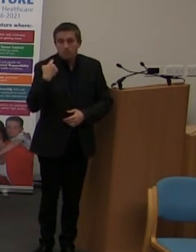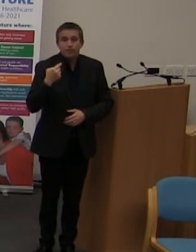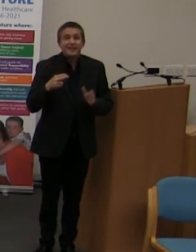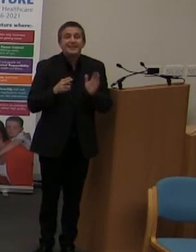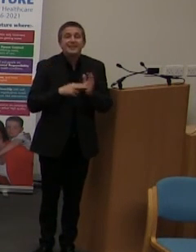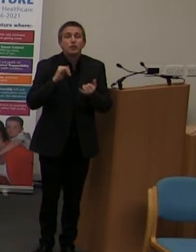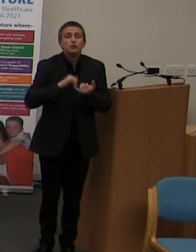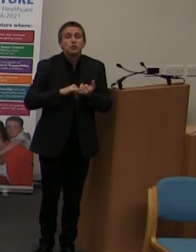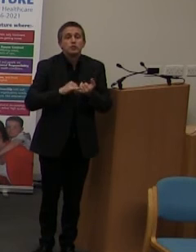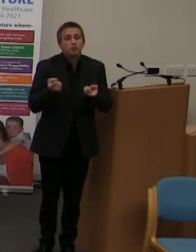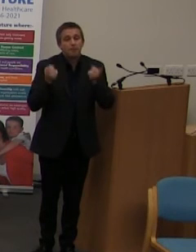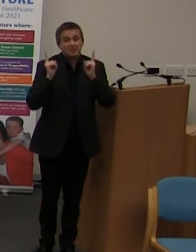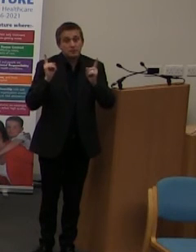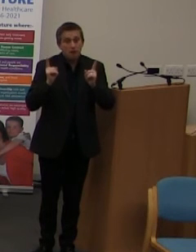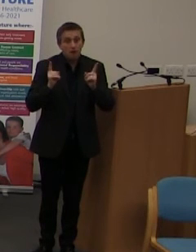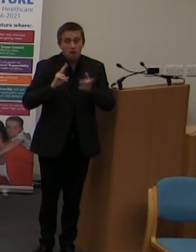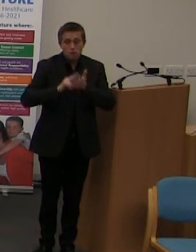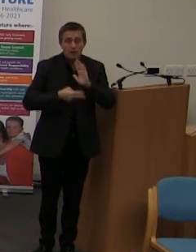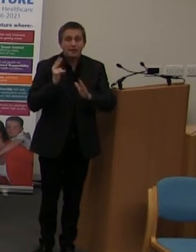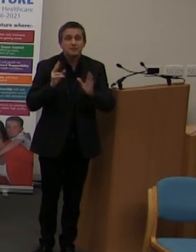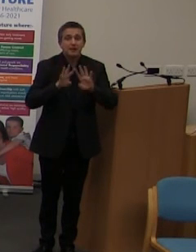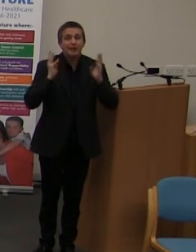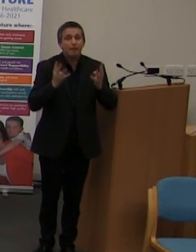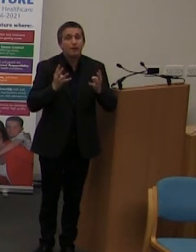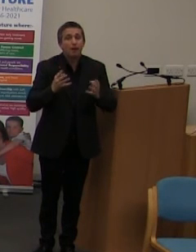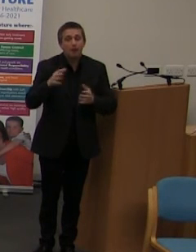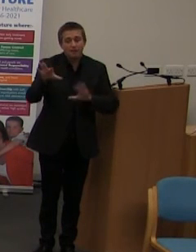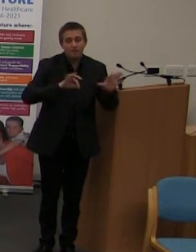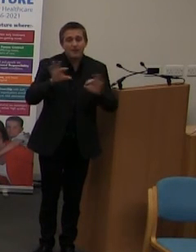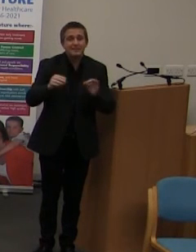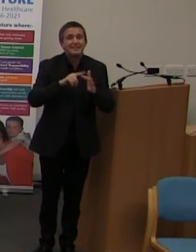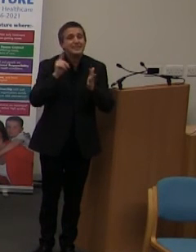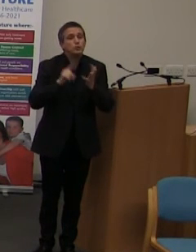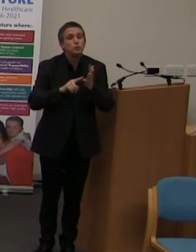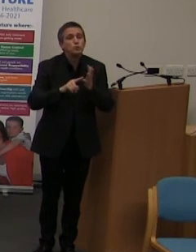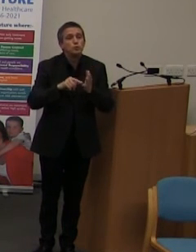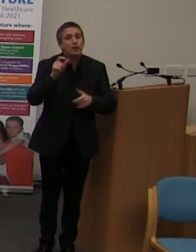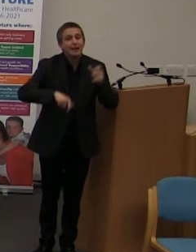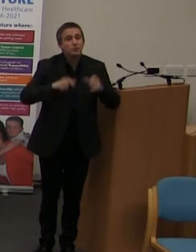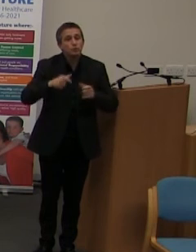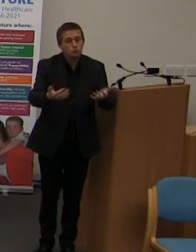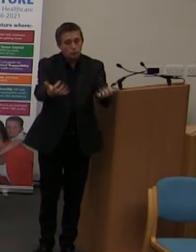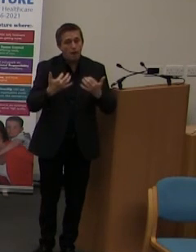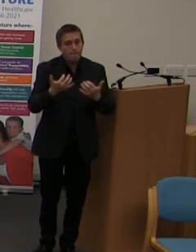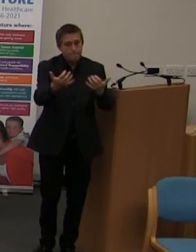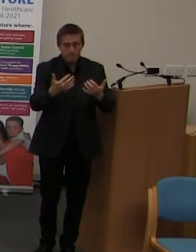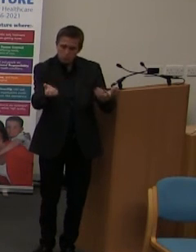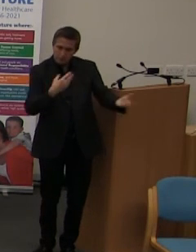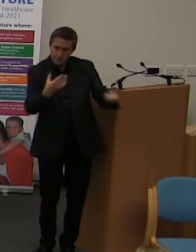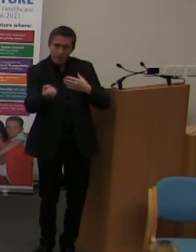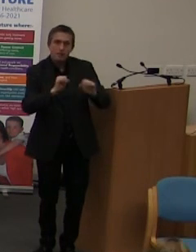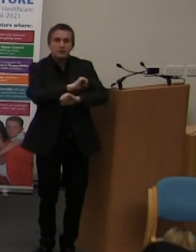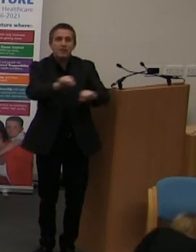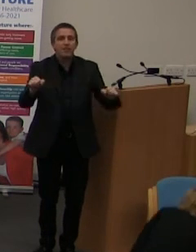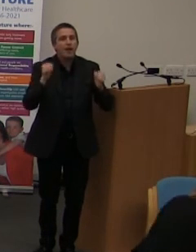public meeting in the back of a special cabinet that invited EU nationals to attend so that we could hear directly some of their